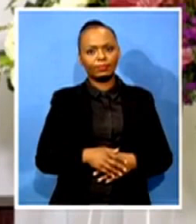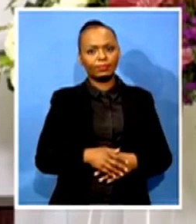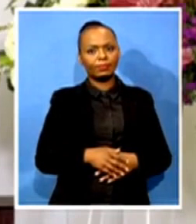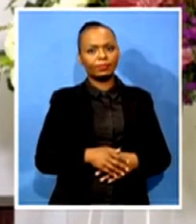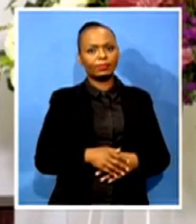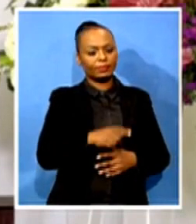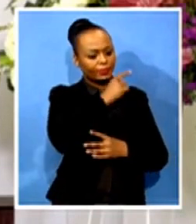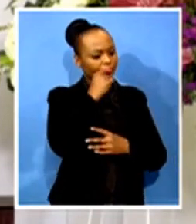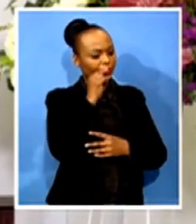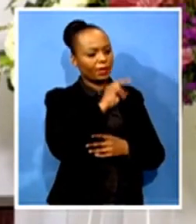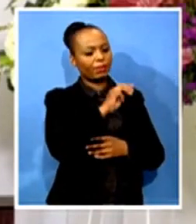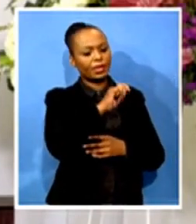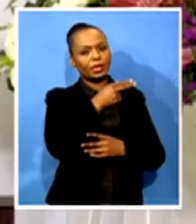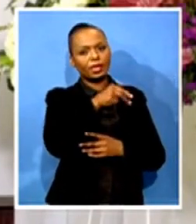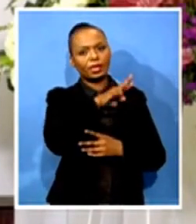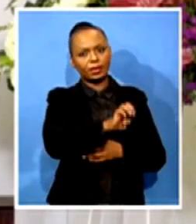la usisikhosi